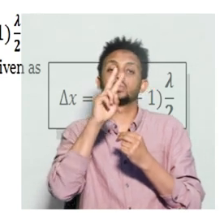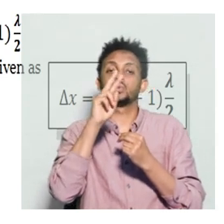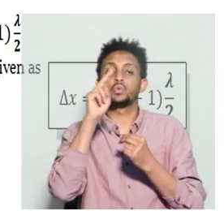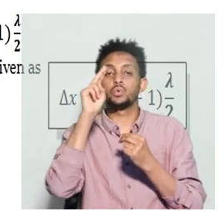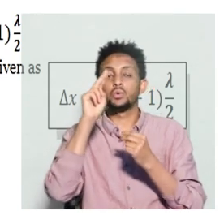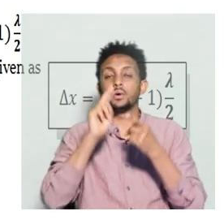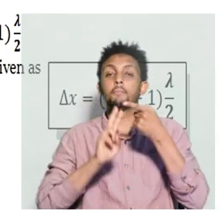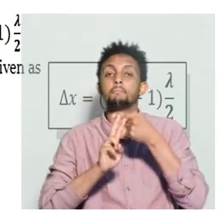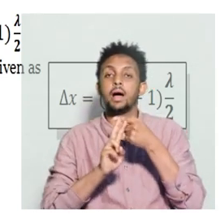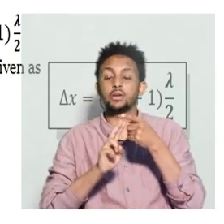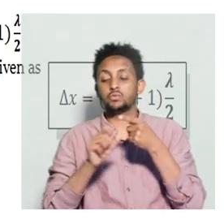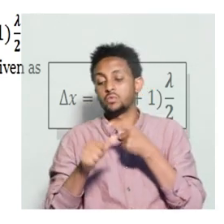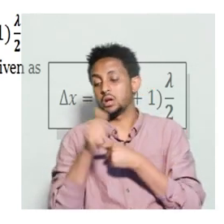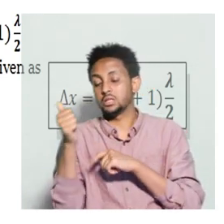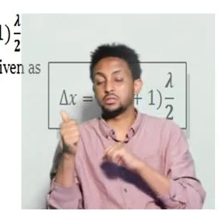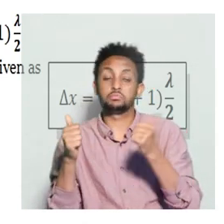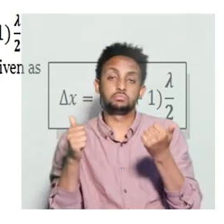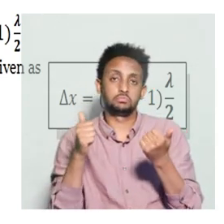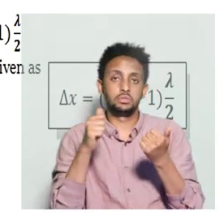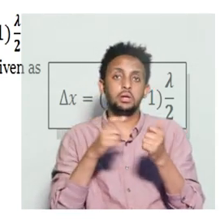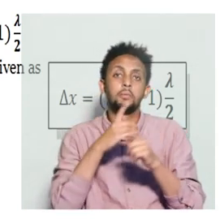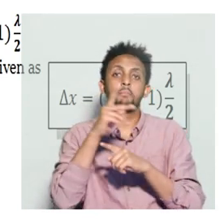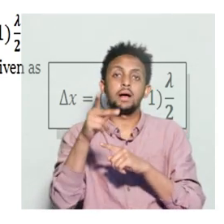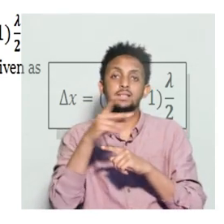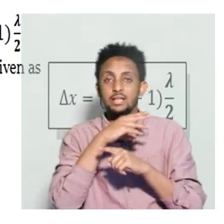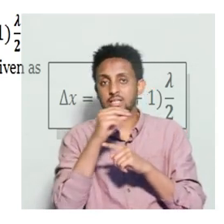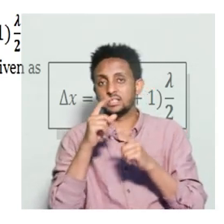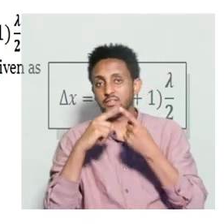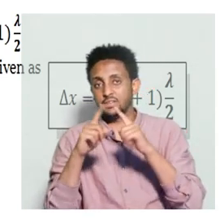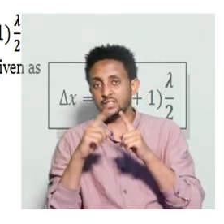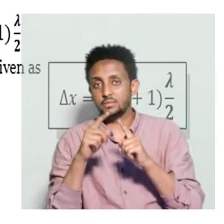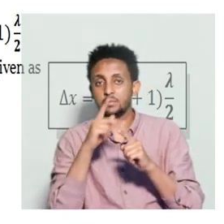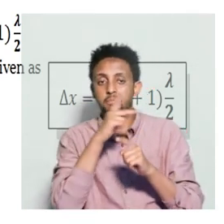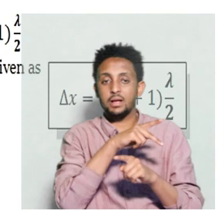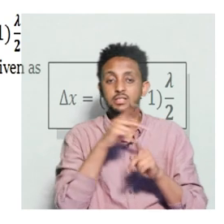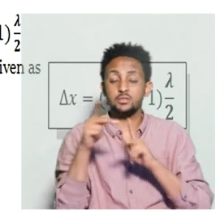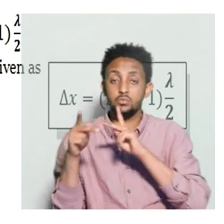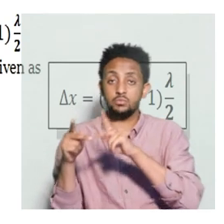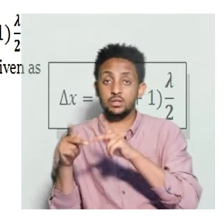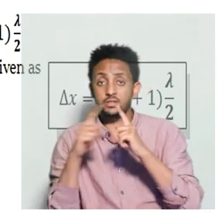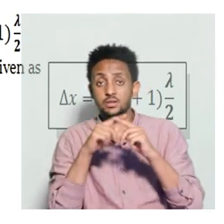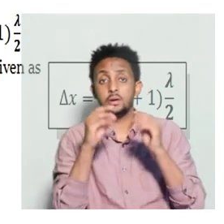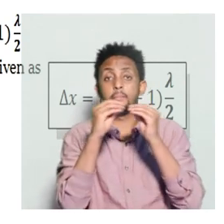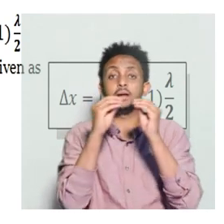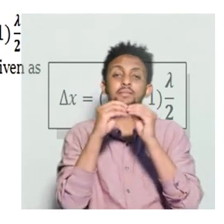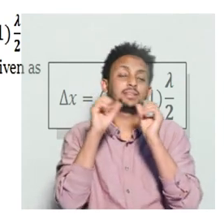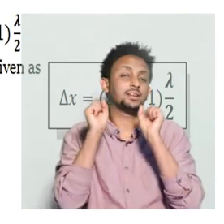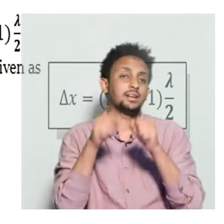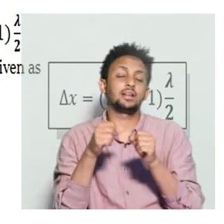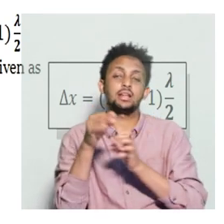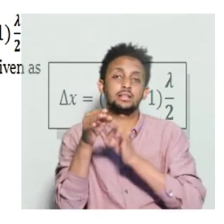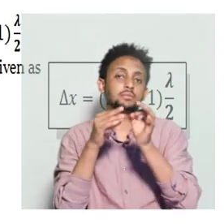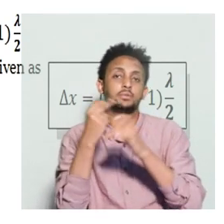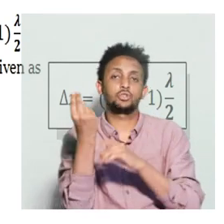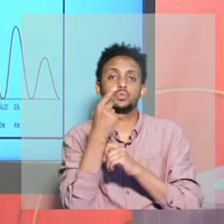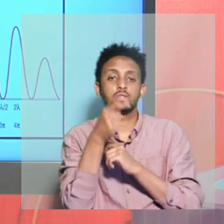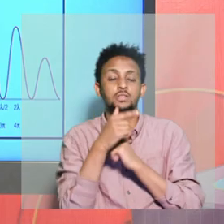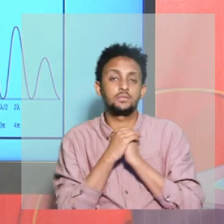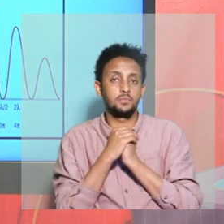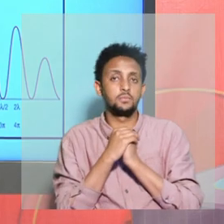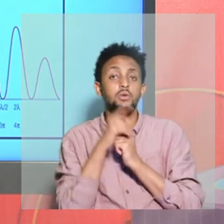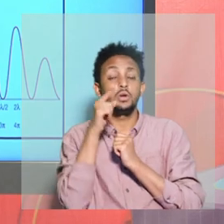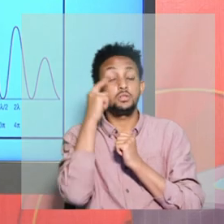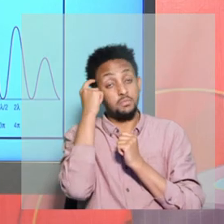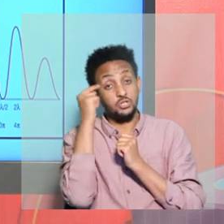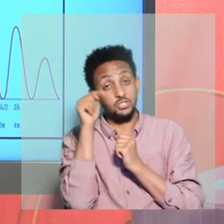convert one into the other. Path difference to phase difference to path difference can be mathematically expressed using this. As